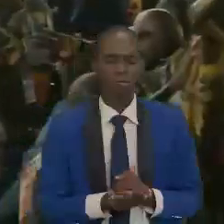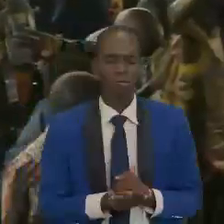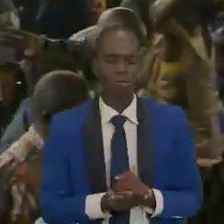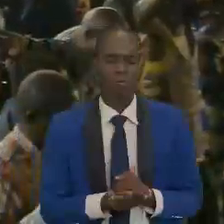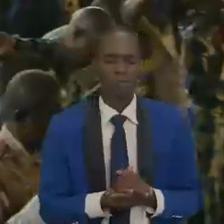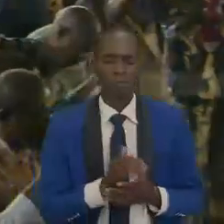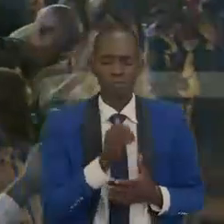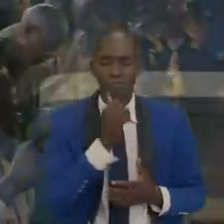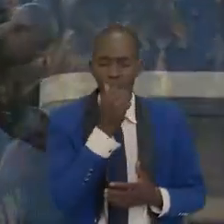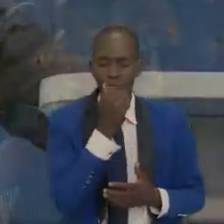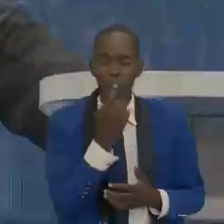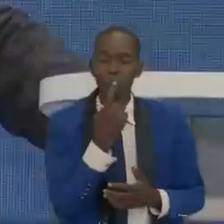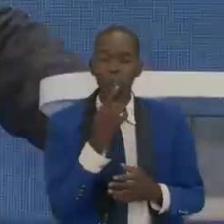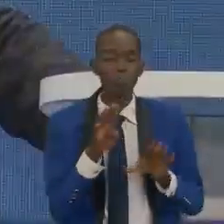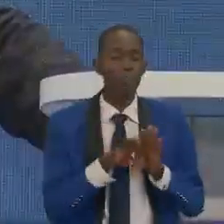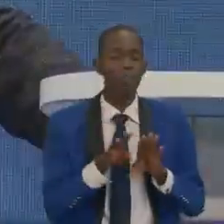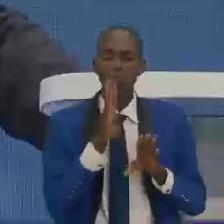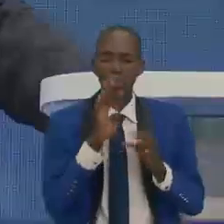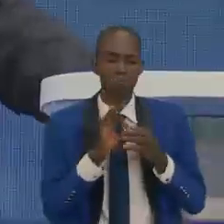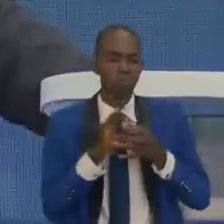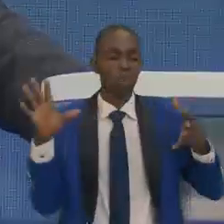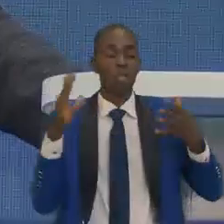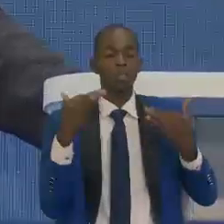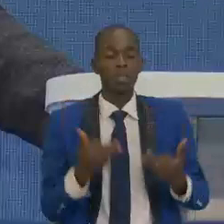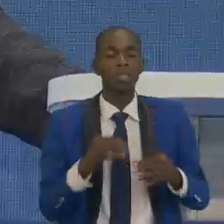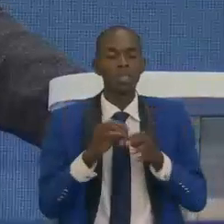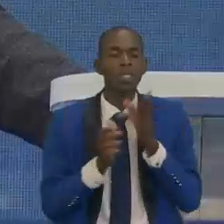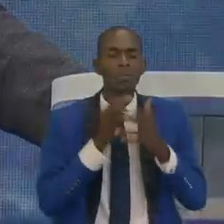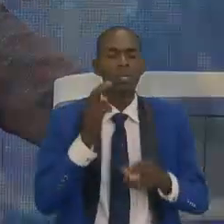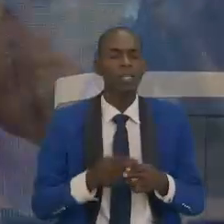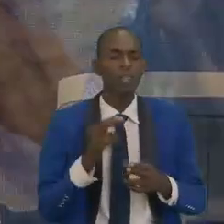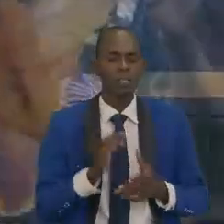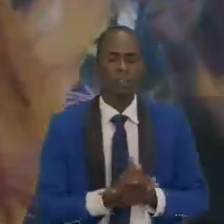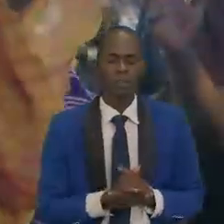Dumb tongues, be loosed right now in Jesus' name.